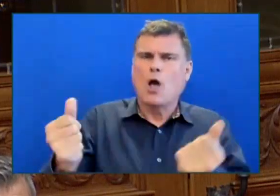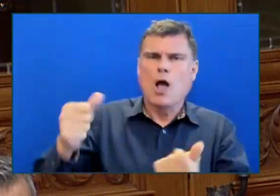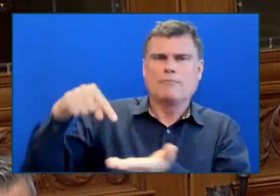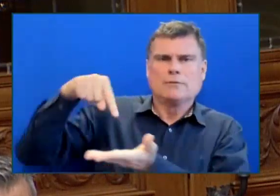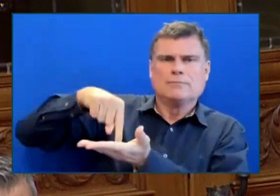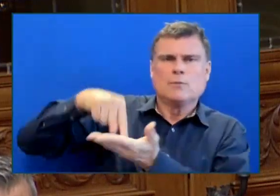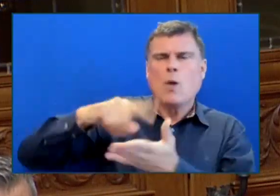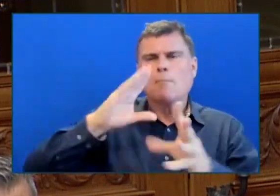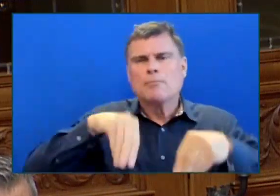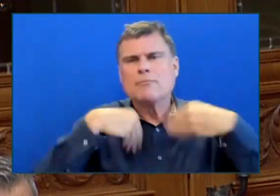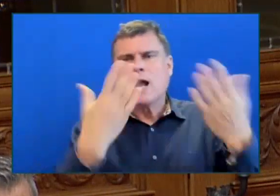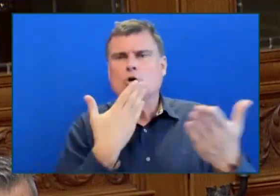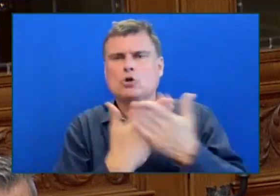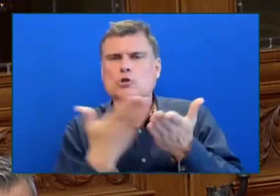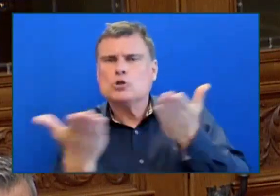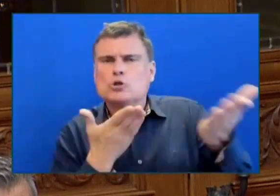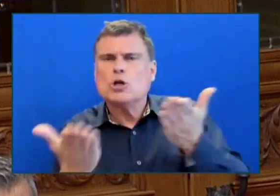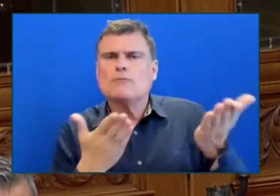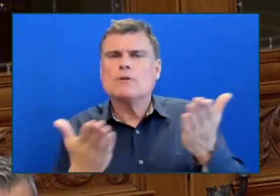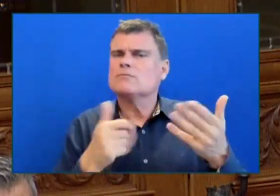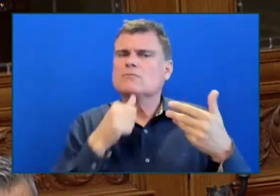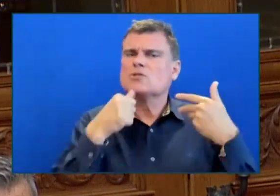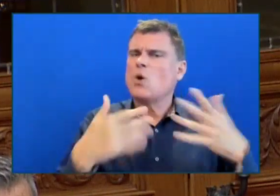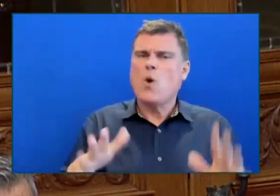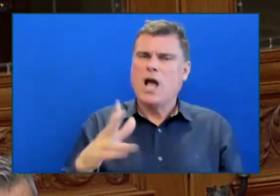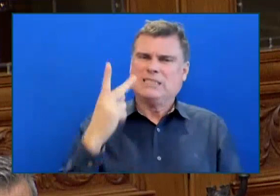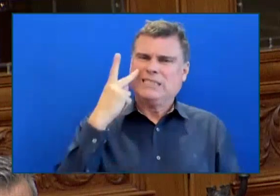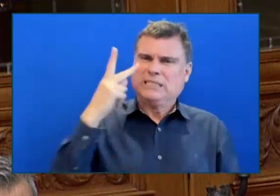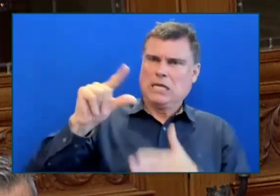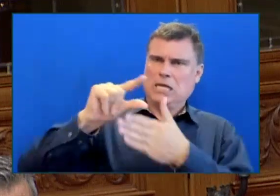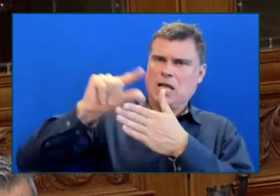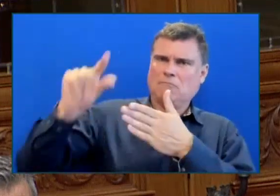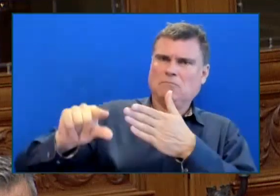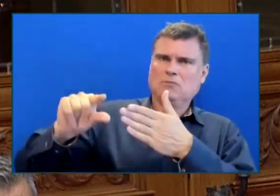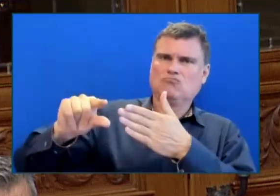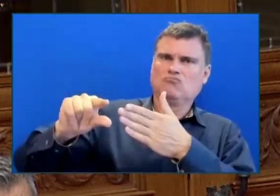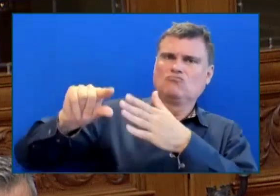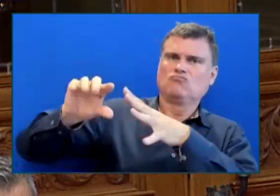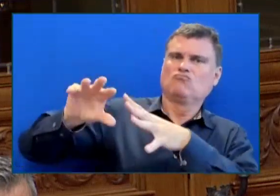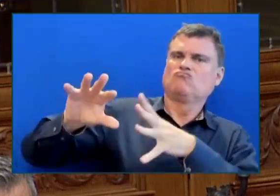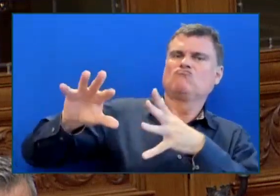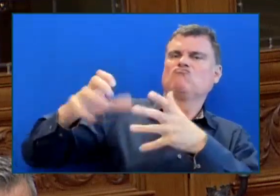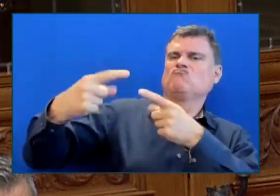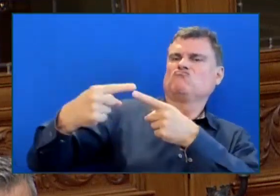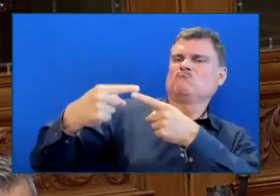don't want this government to be making them an enemy. So, Mr. Speaker,